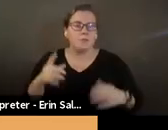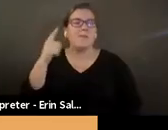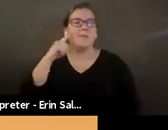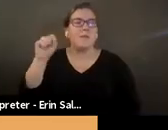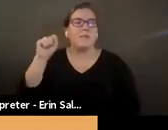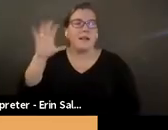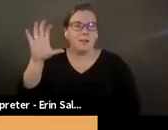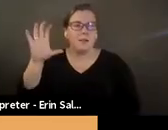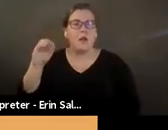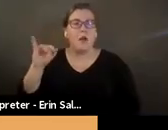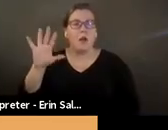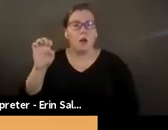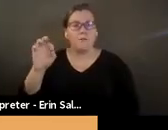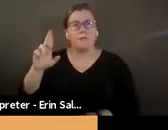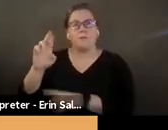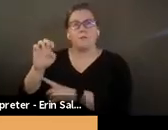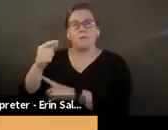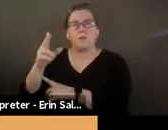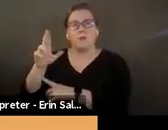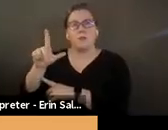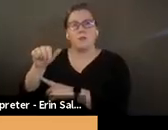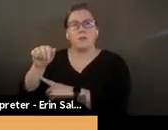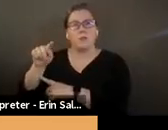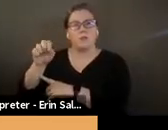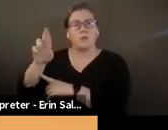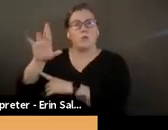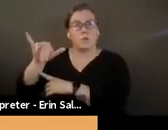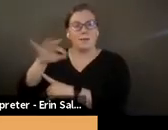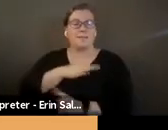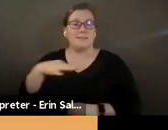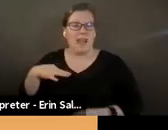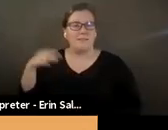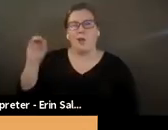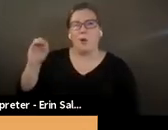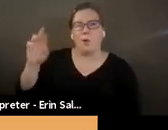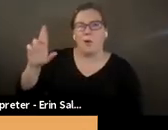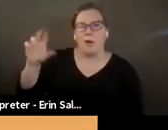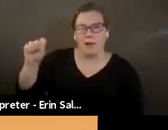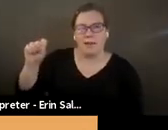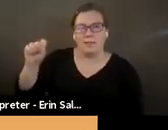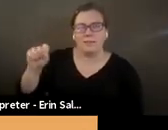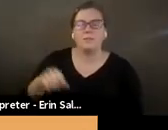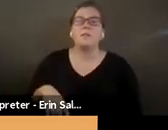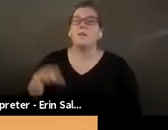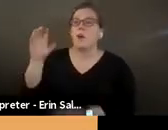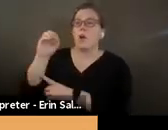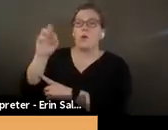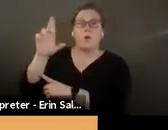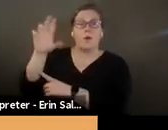of Regulatory Staff, or ORS. And the ORS is the agency